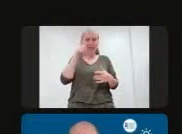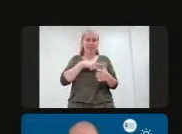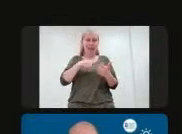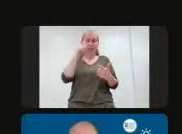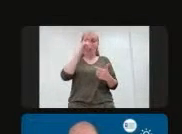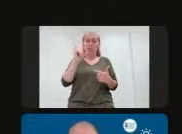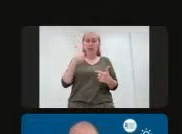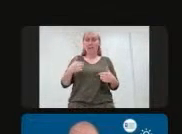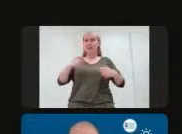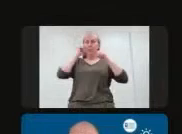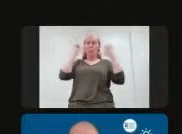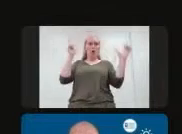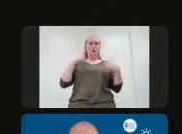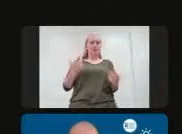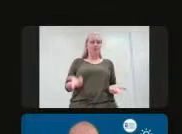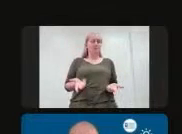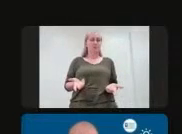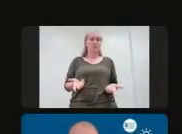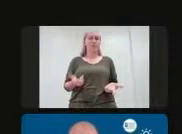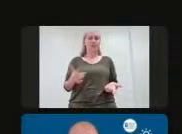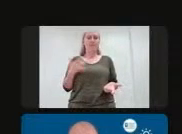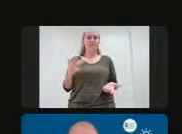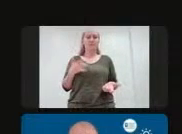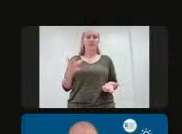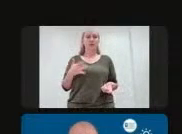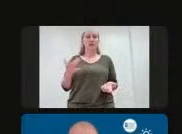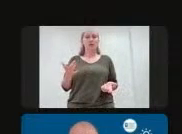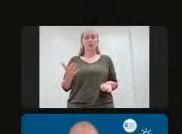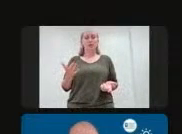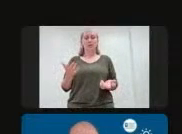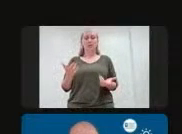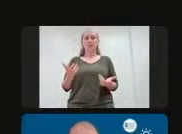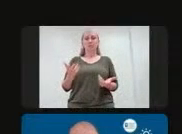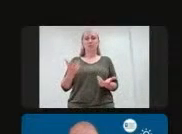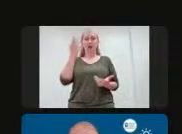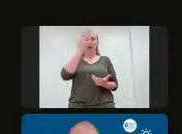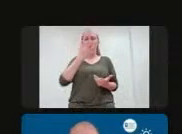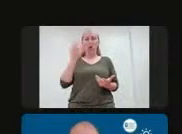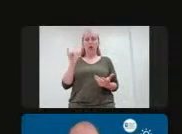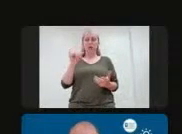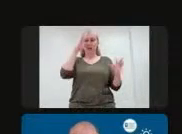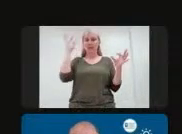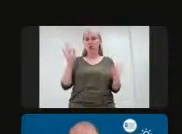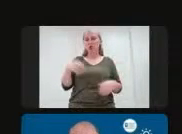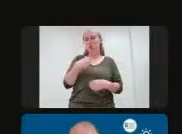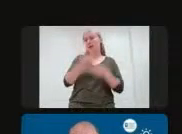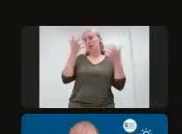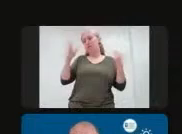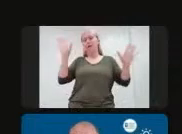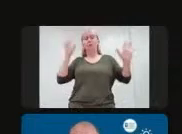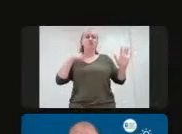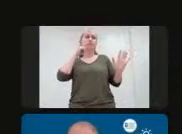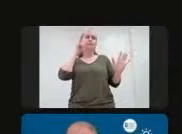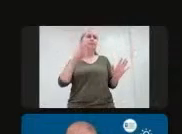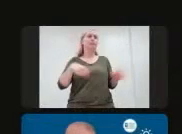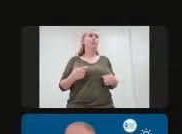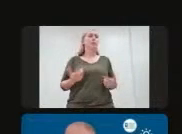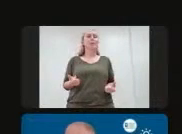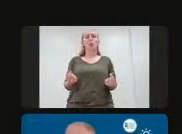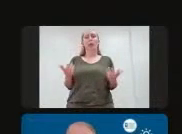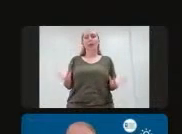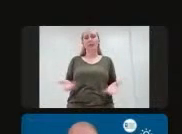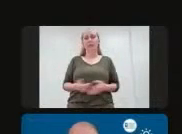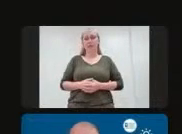You know, it's like I feel that, okay, this looks like decision is already made. What am I supposed to do